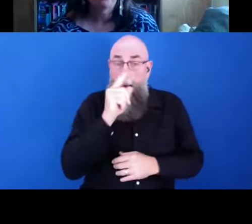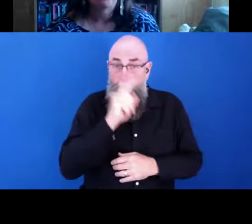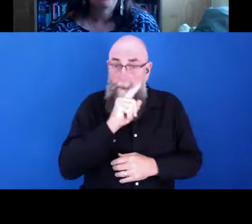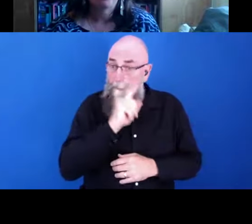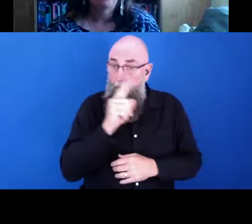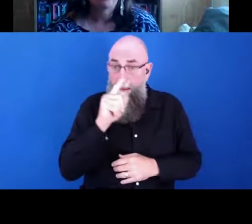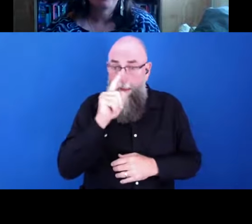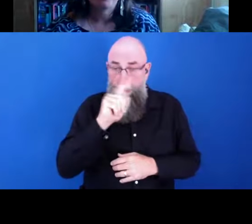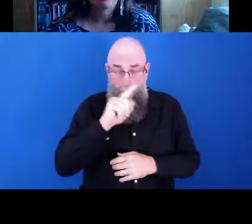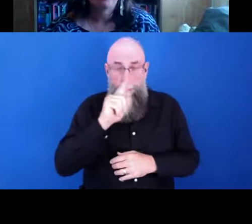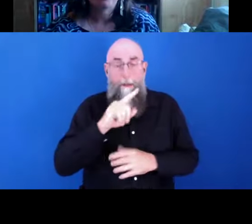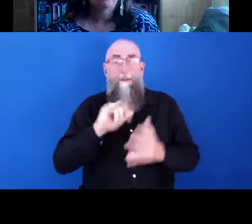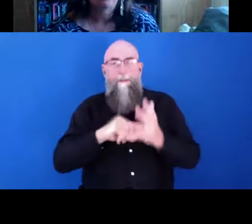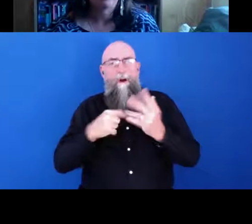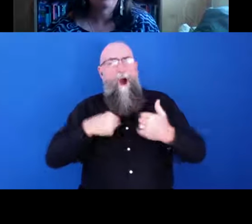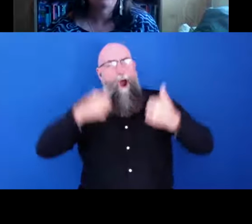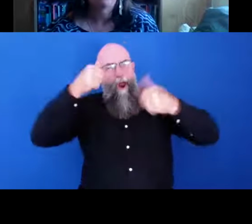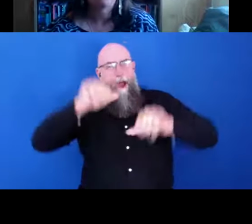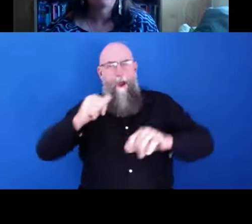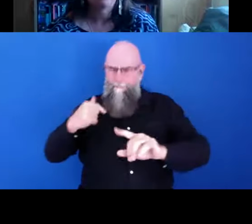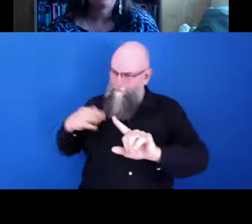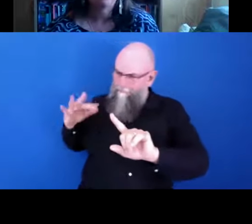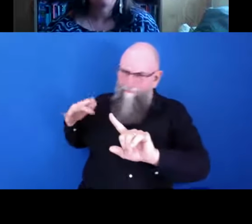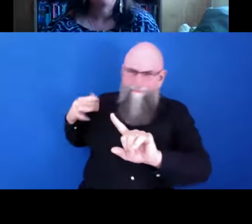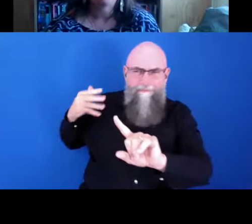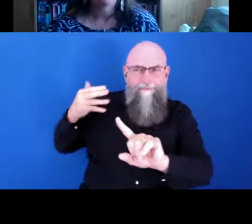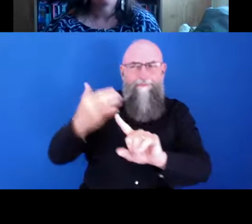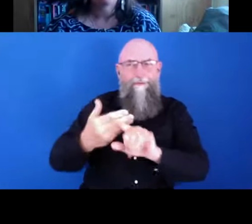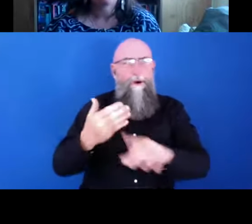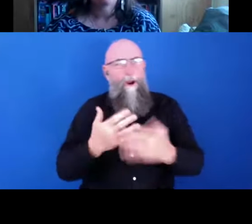collaborating on community arts projects.